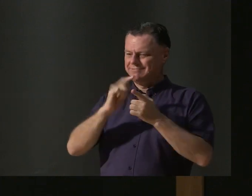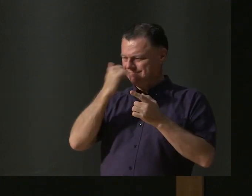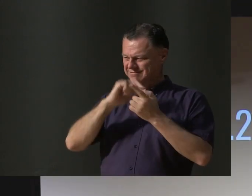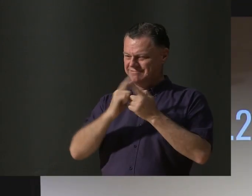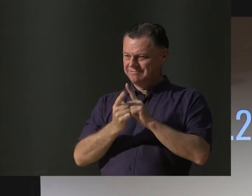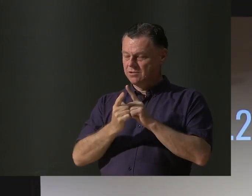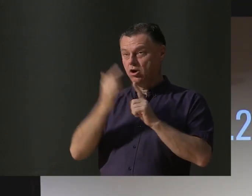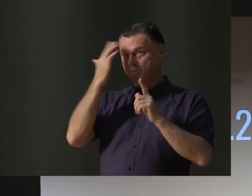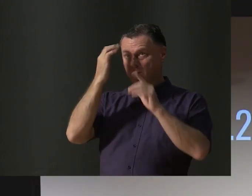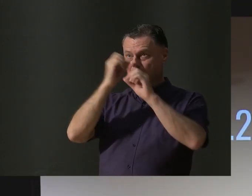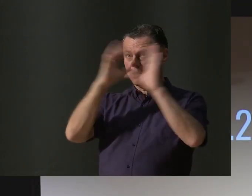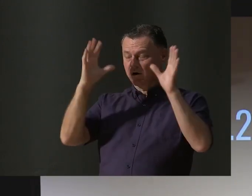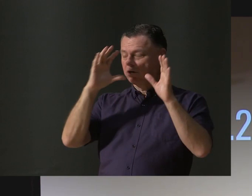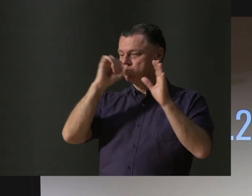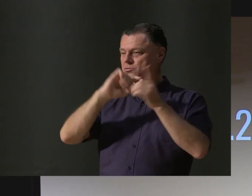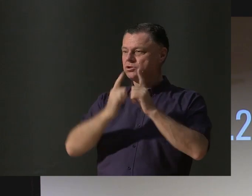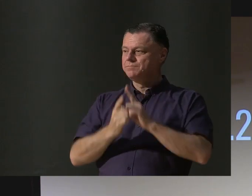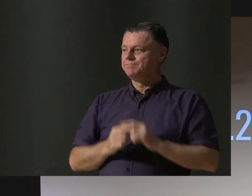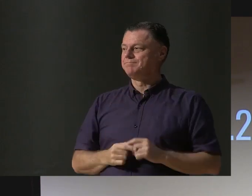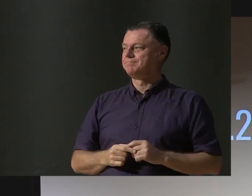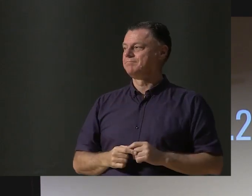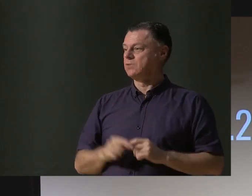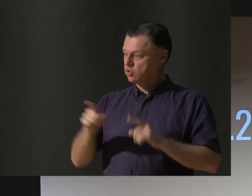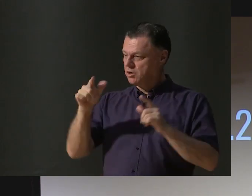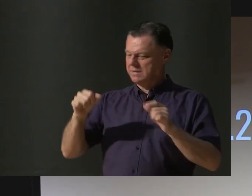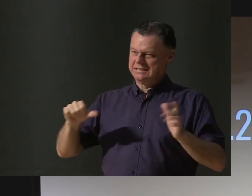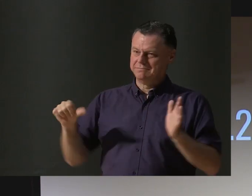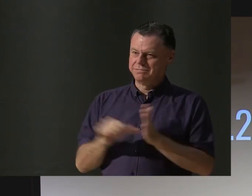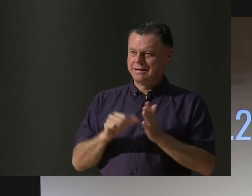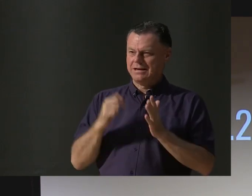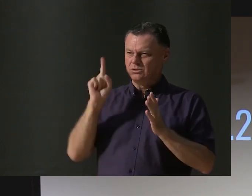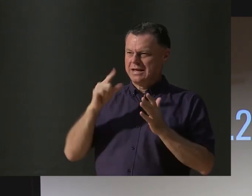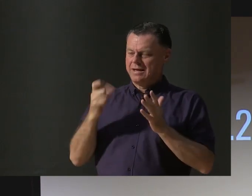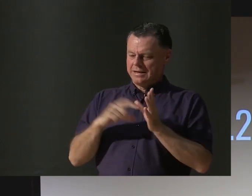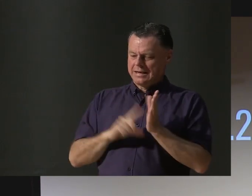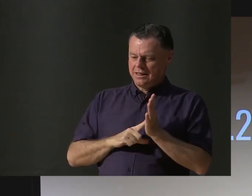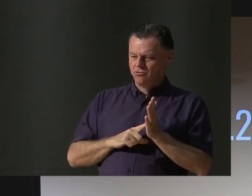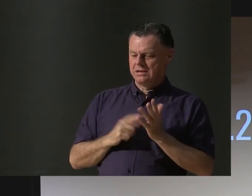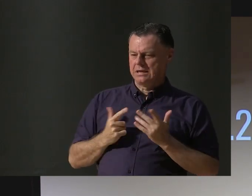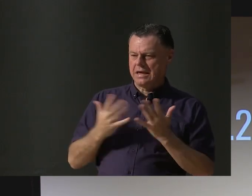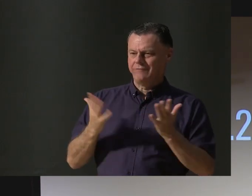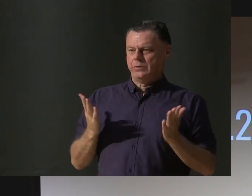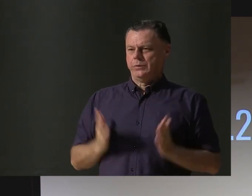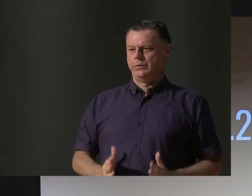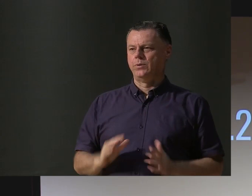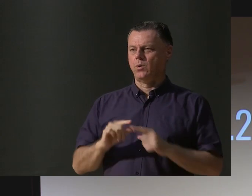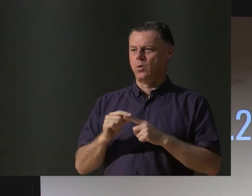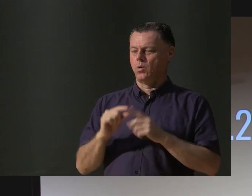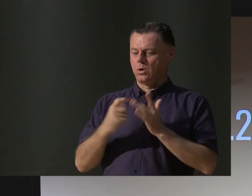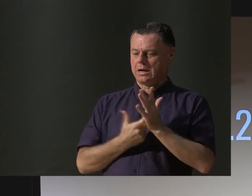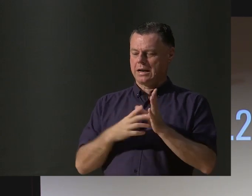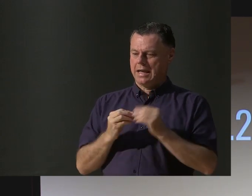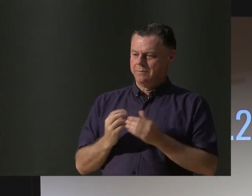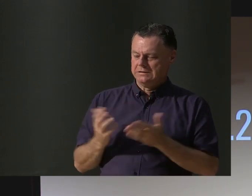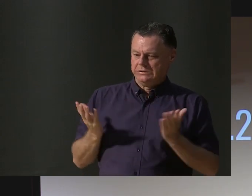head. I'm not going to ask you to carb count or to check your blood levels. I'm not even going to ask you to join a rally to fund